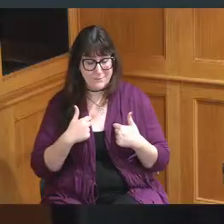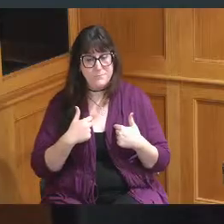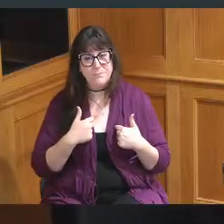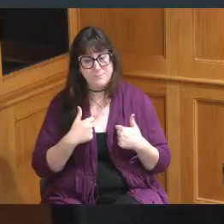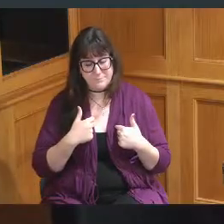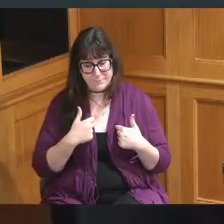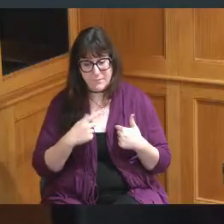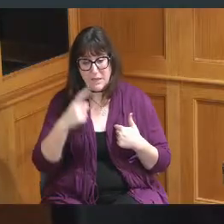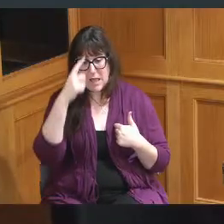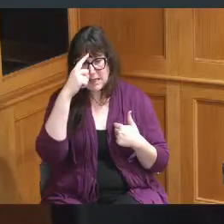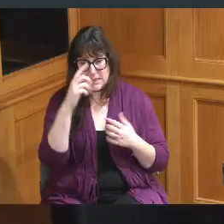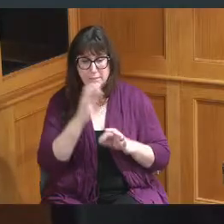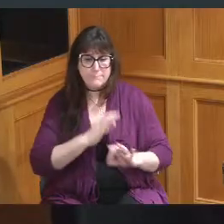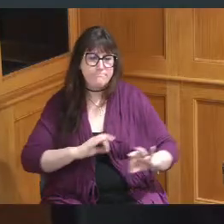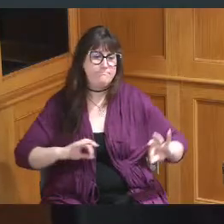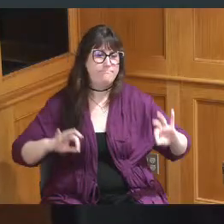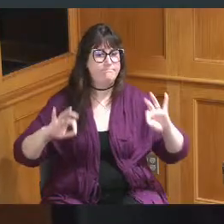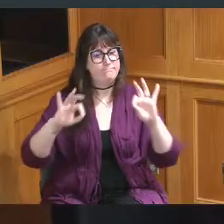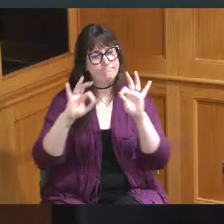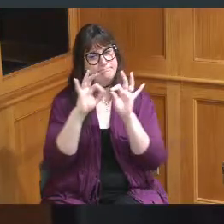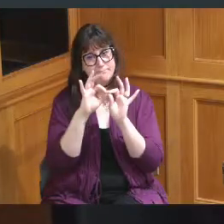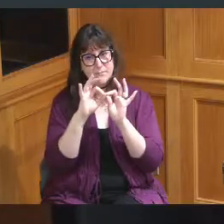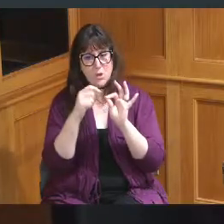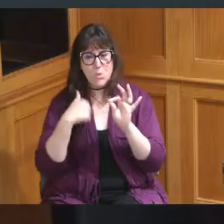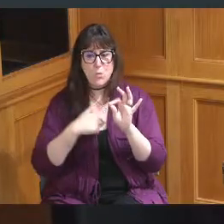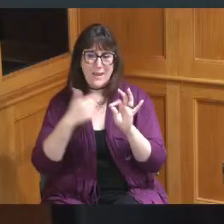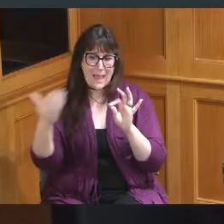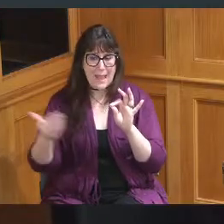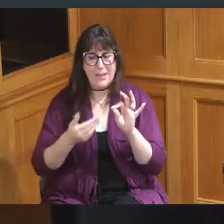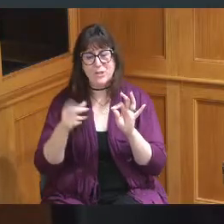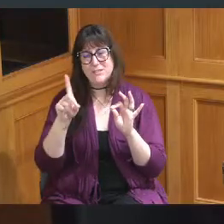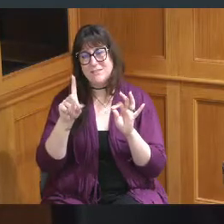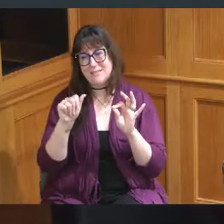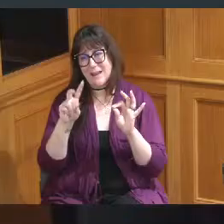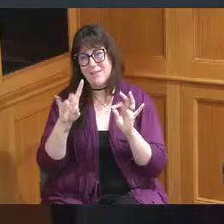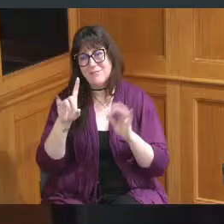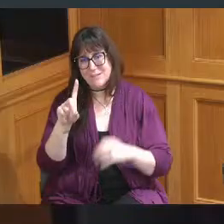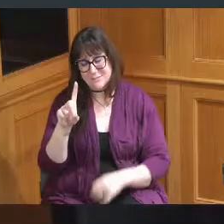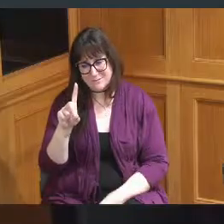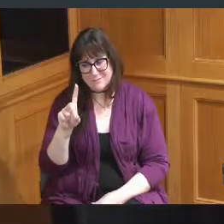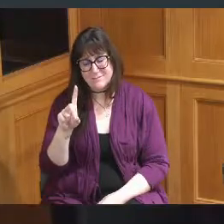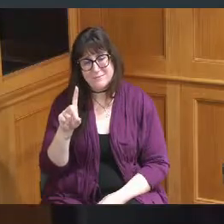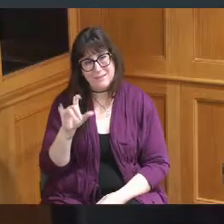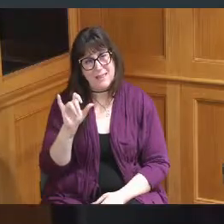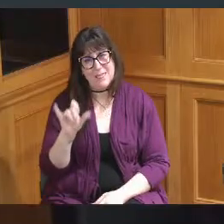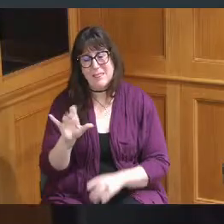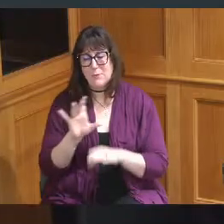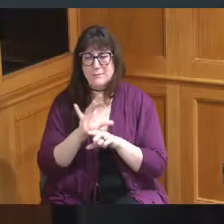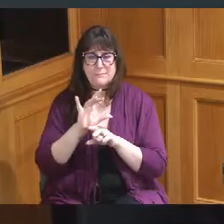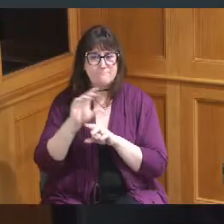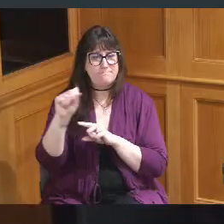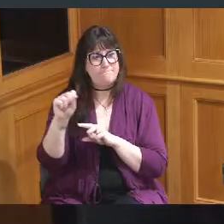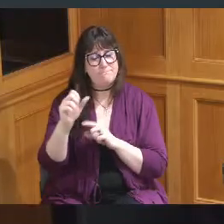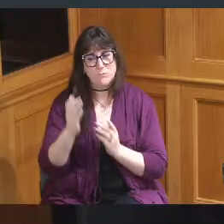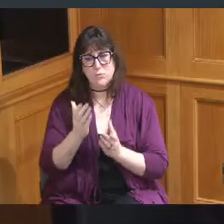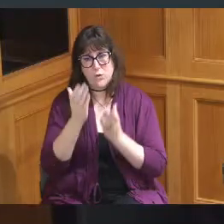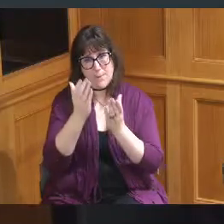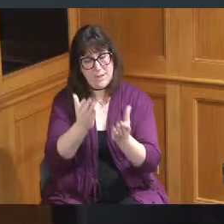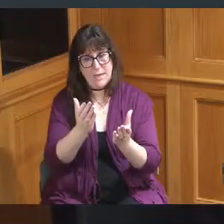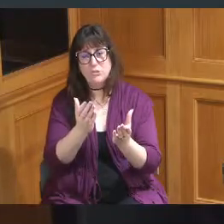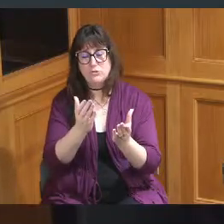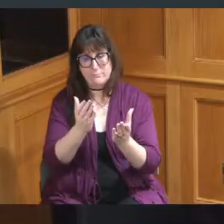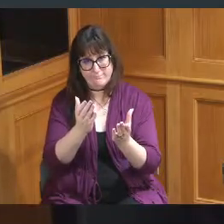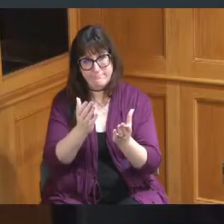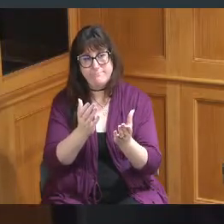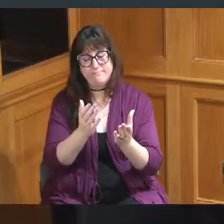our most important moves was when we hired David. That was a great recommendation,